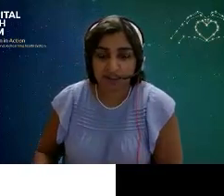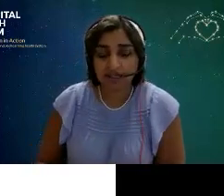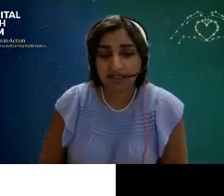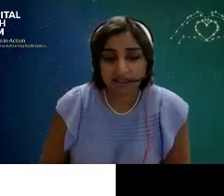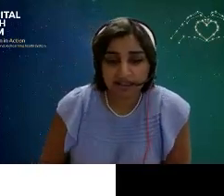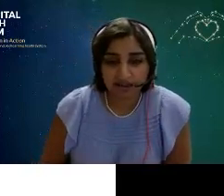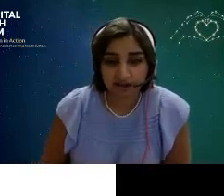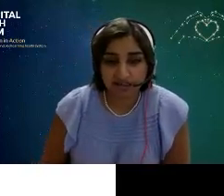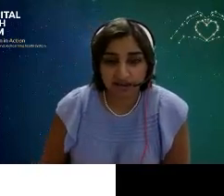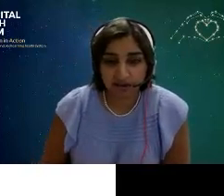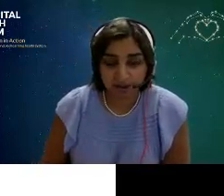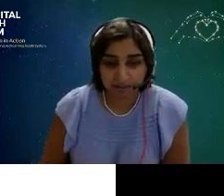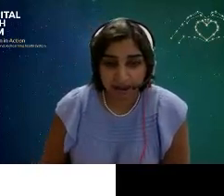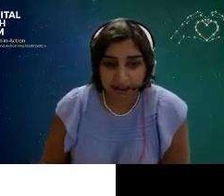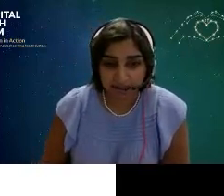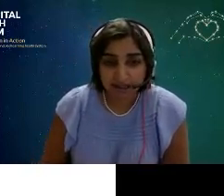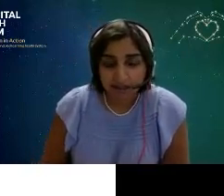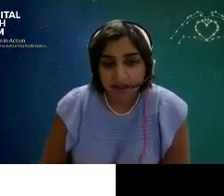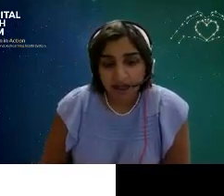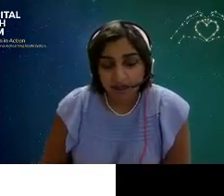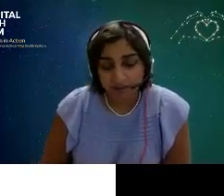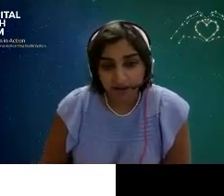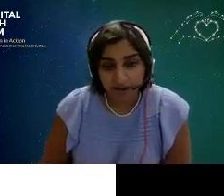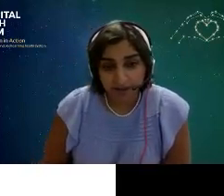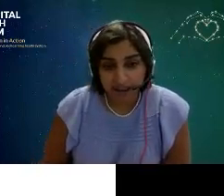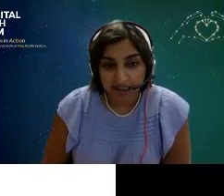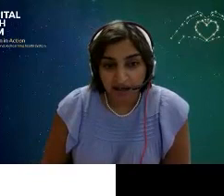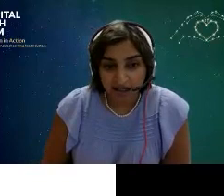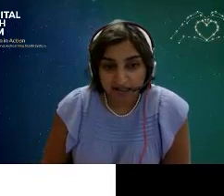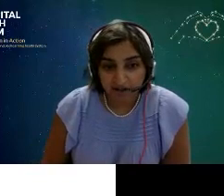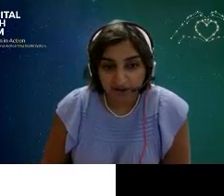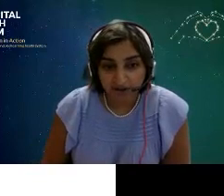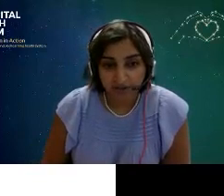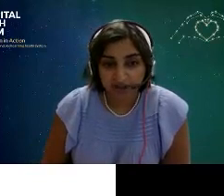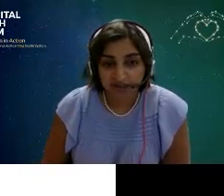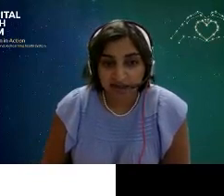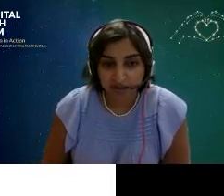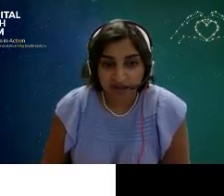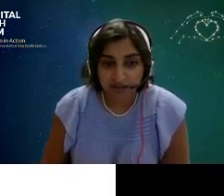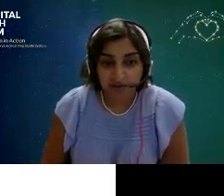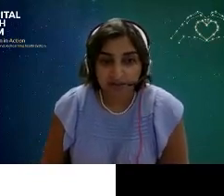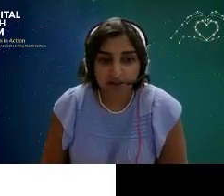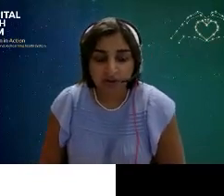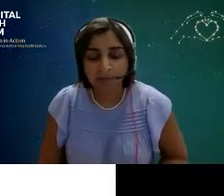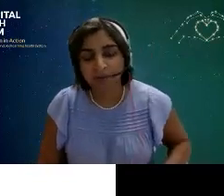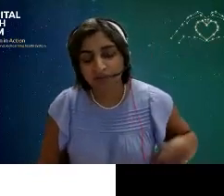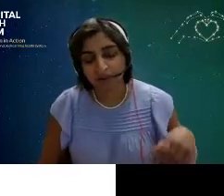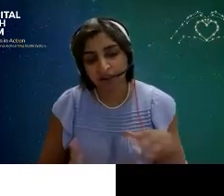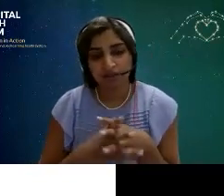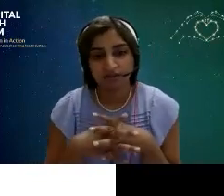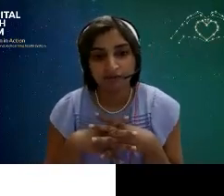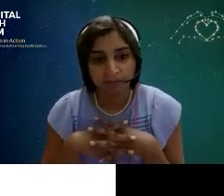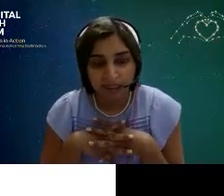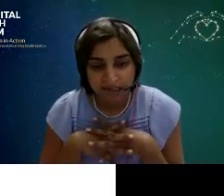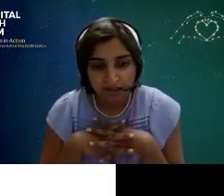arrhythmia patients, like I said, our dysautonomia patients. A lot of the patients that I see are followed through this exercise prescription group. And what's